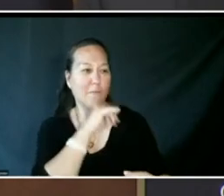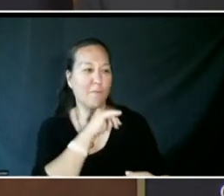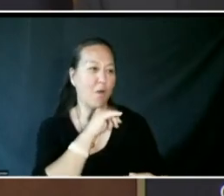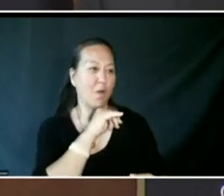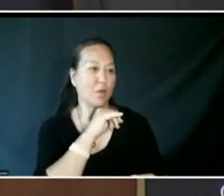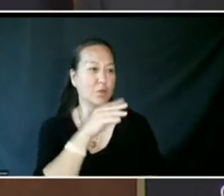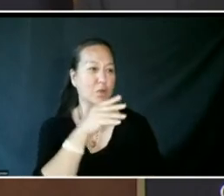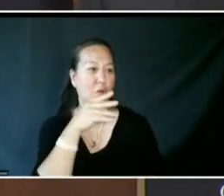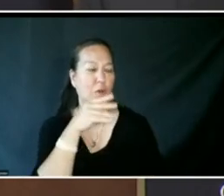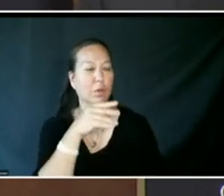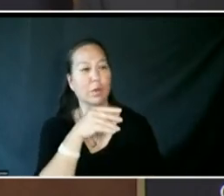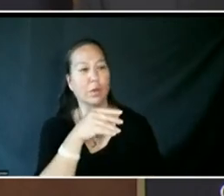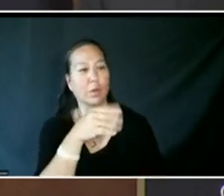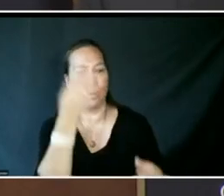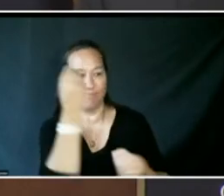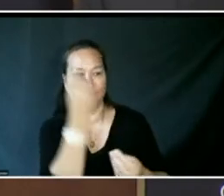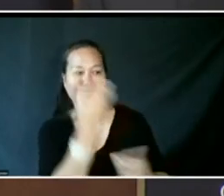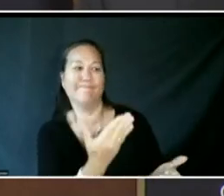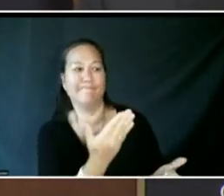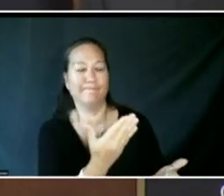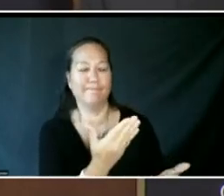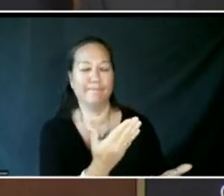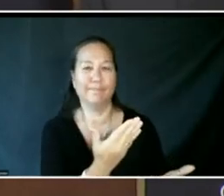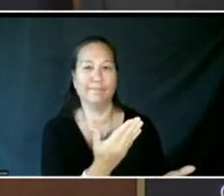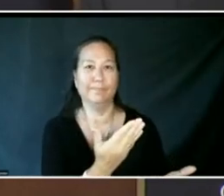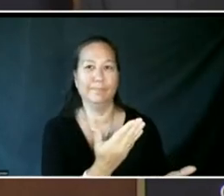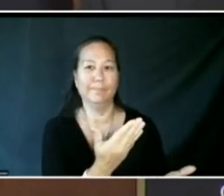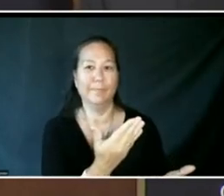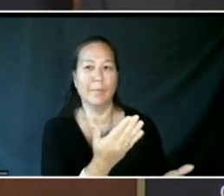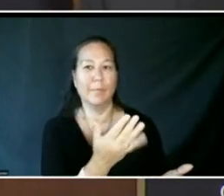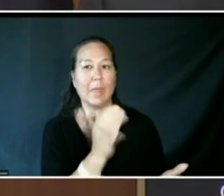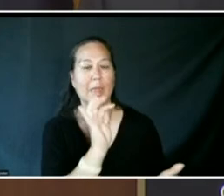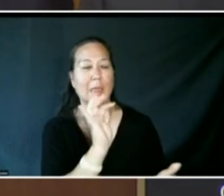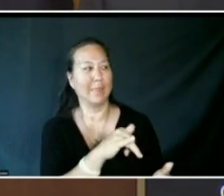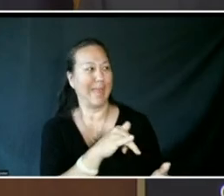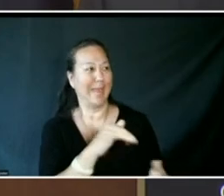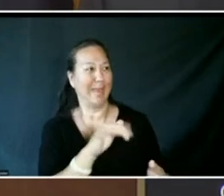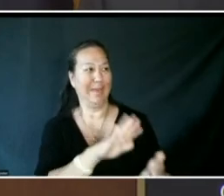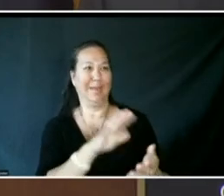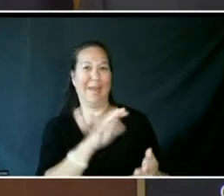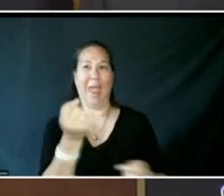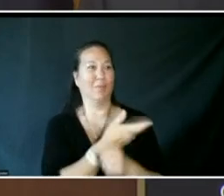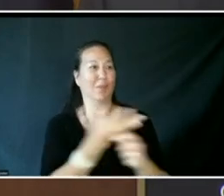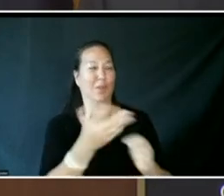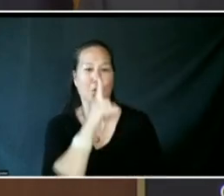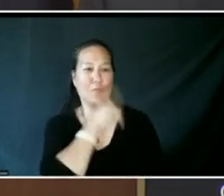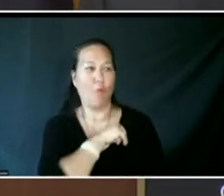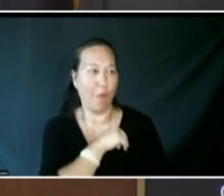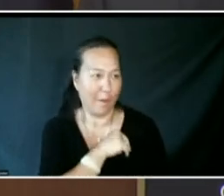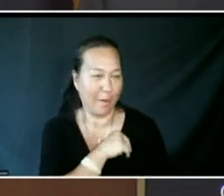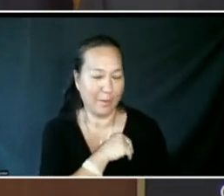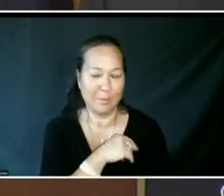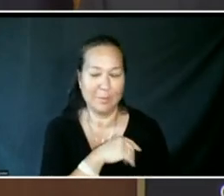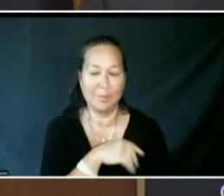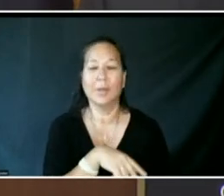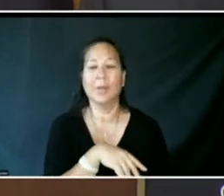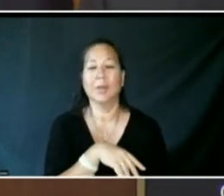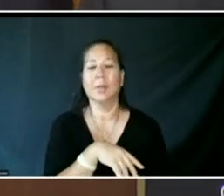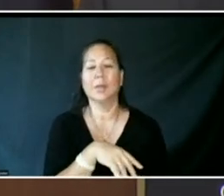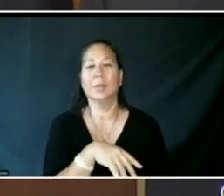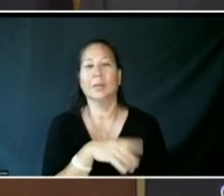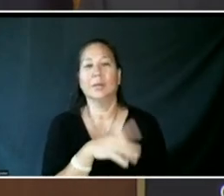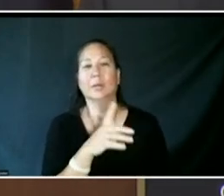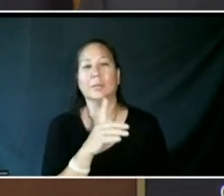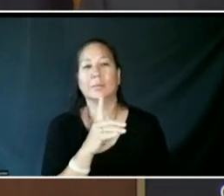false allegations that you and Mr. Sterling, among others, had to address. Mr. Sterling, thank you also for being here today.